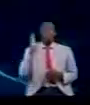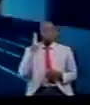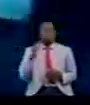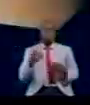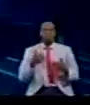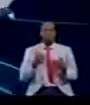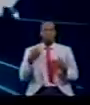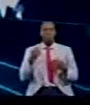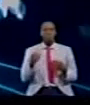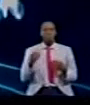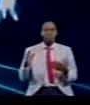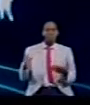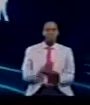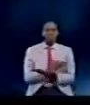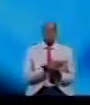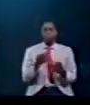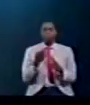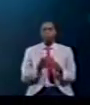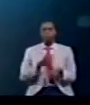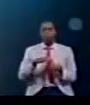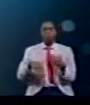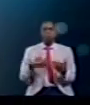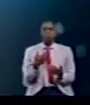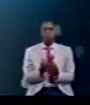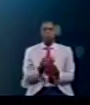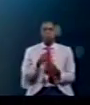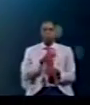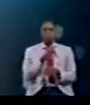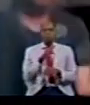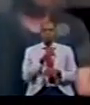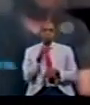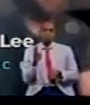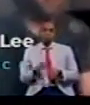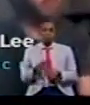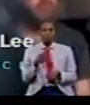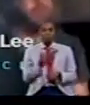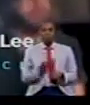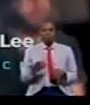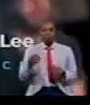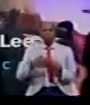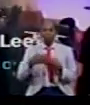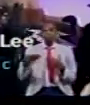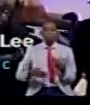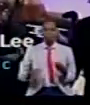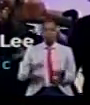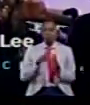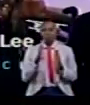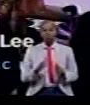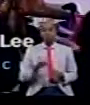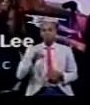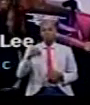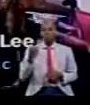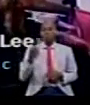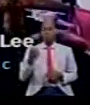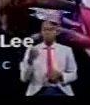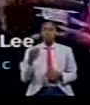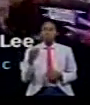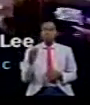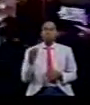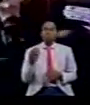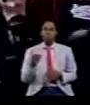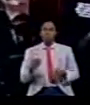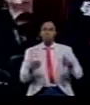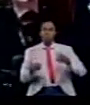serving? And our God is, of course, is in heaven. Our God answers prayers. Our God never fails. He's